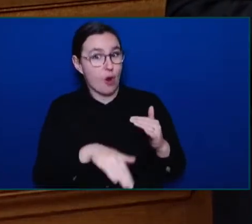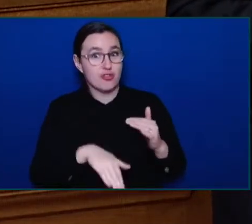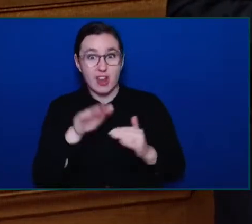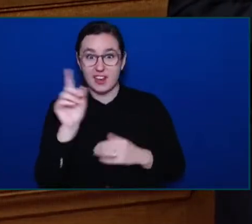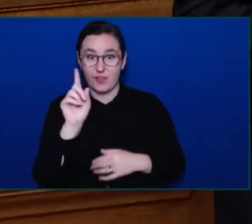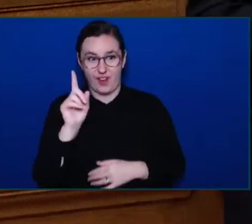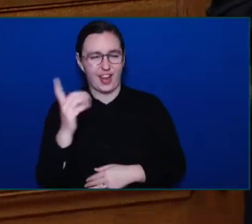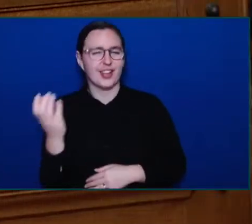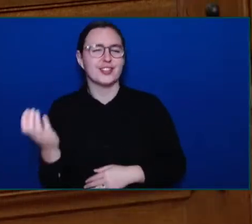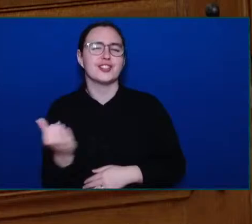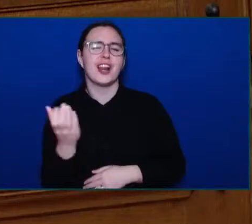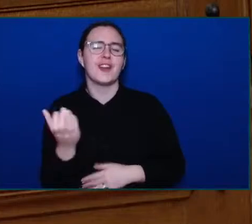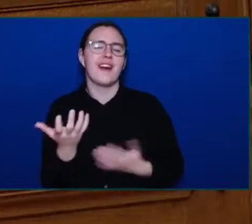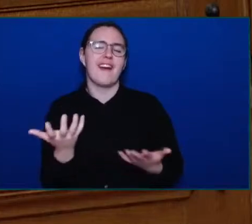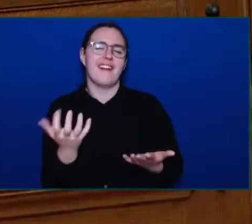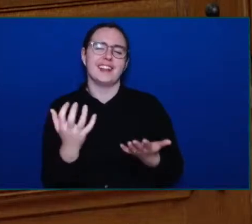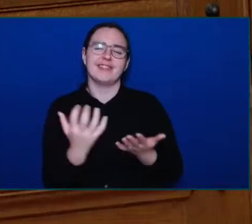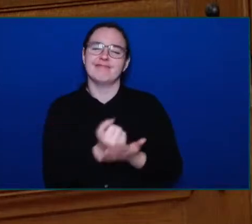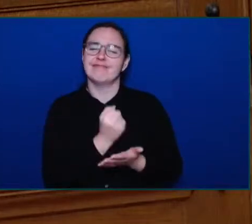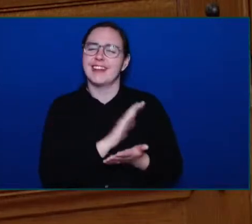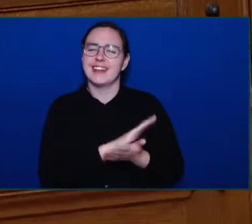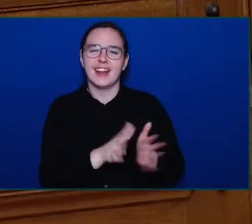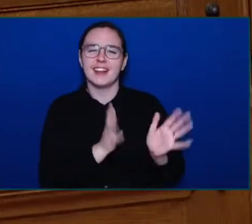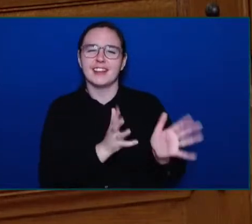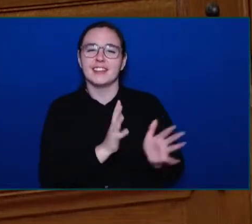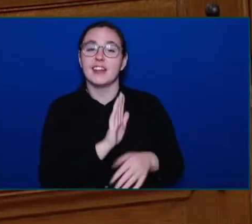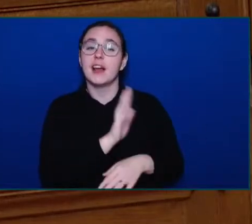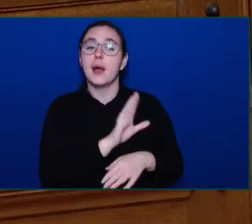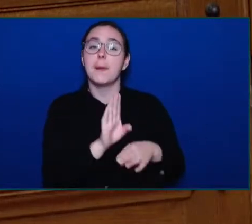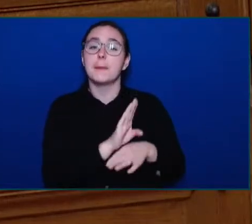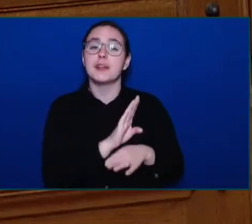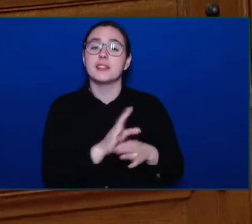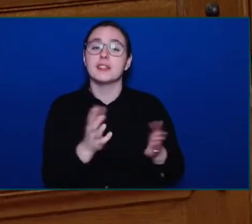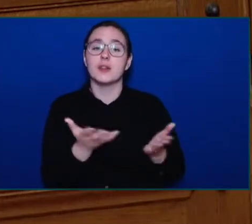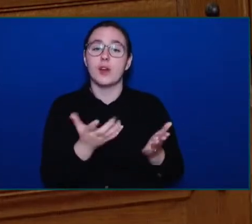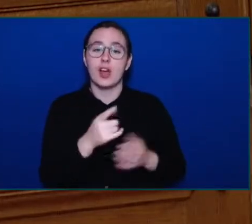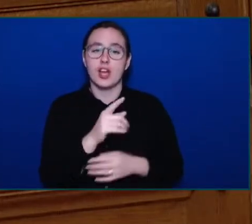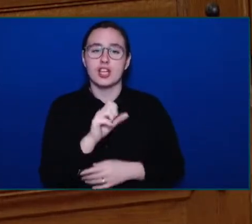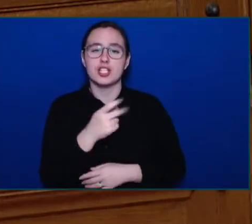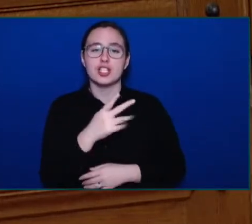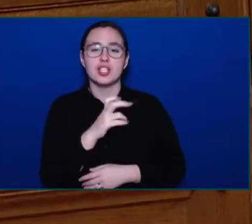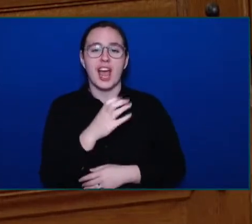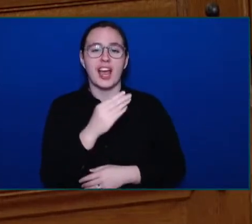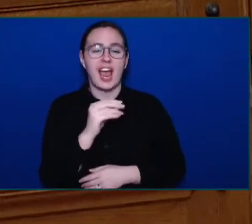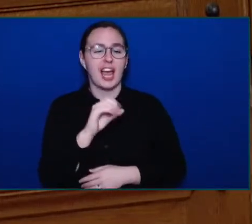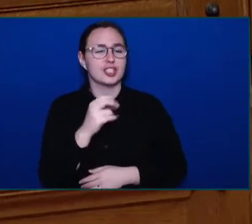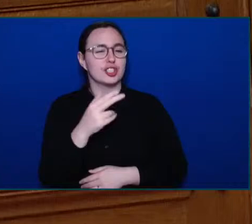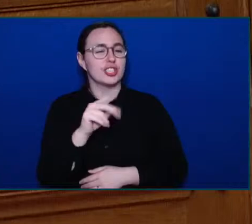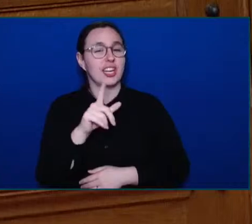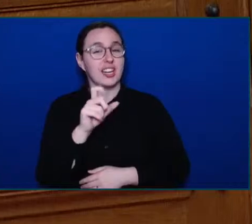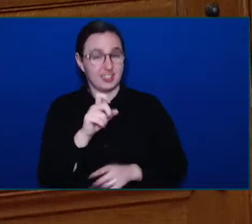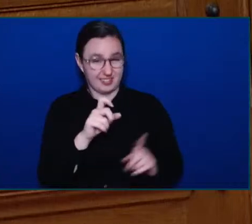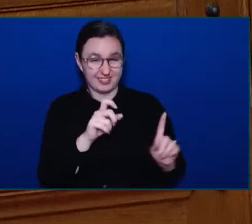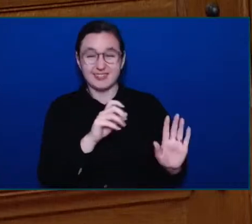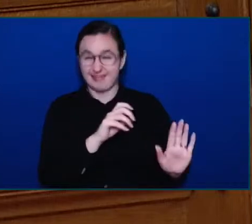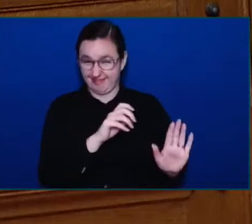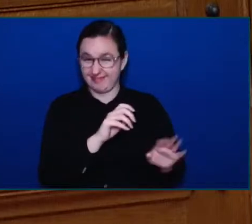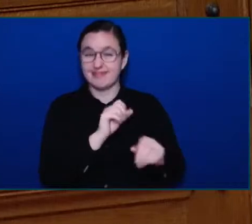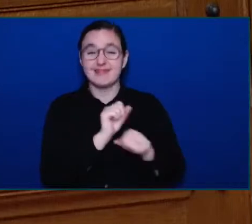our value-added forestry industry. And she's in the gallery right now, so if everyone would please welcome Kathy.